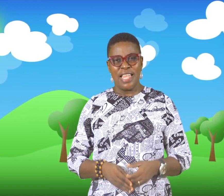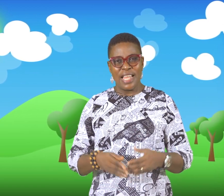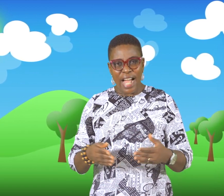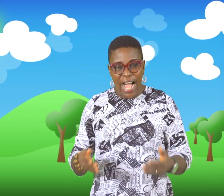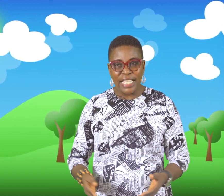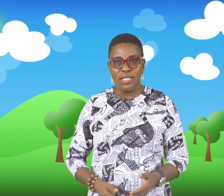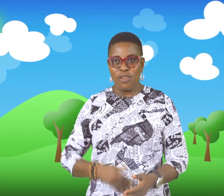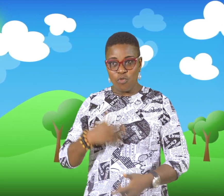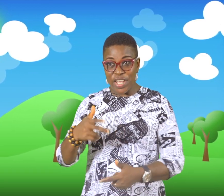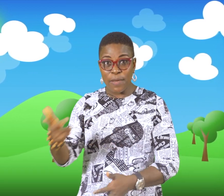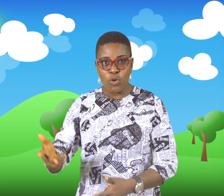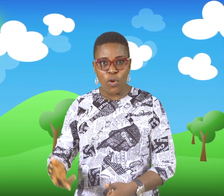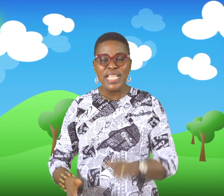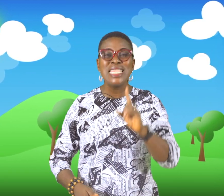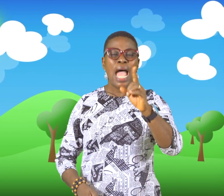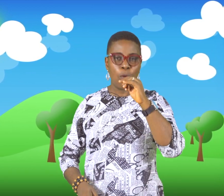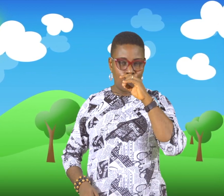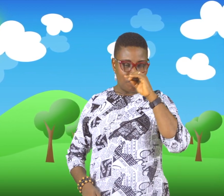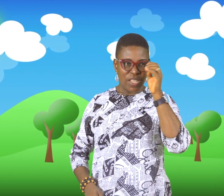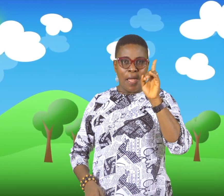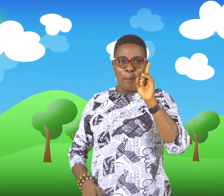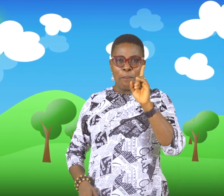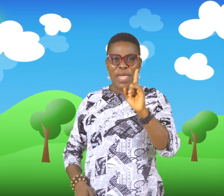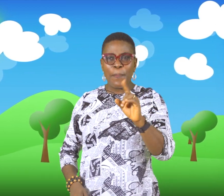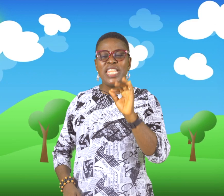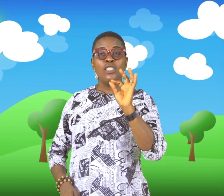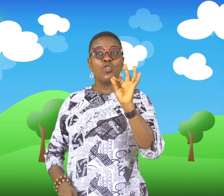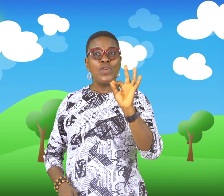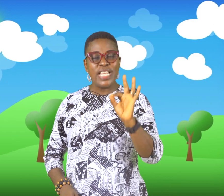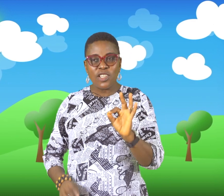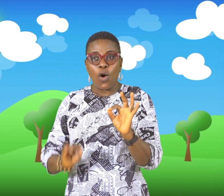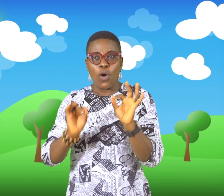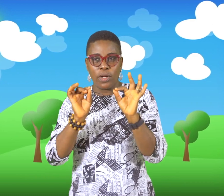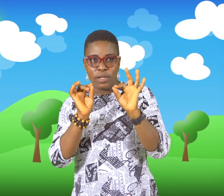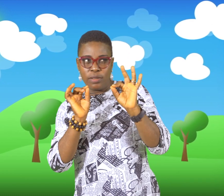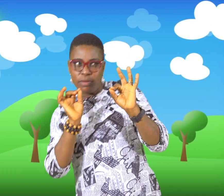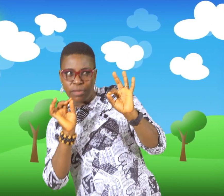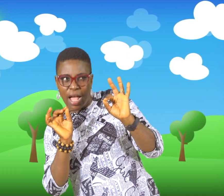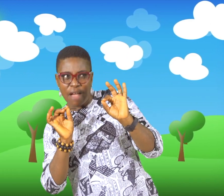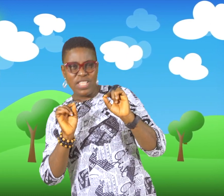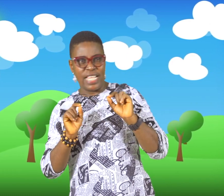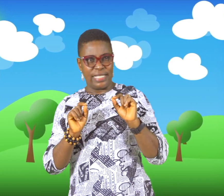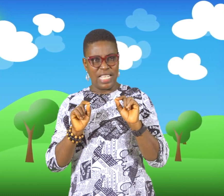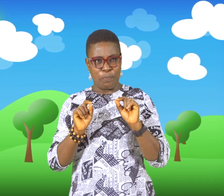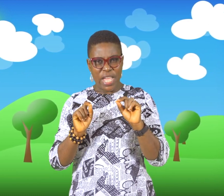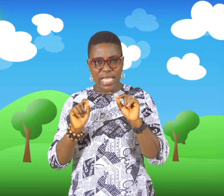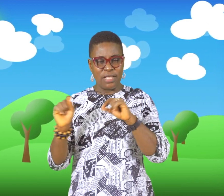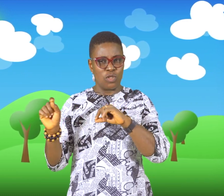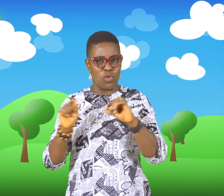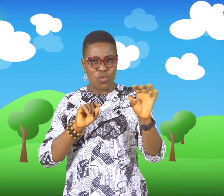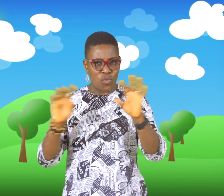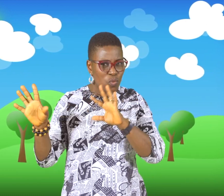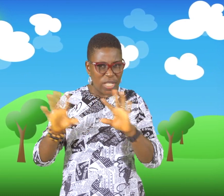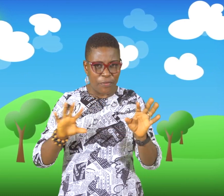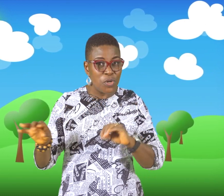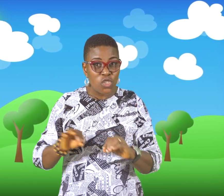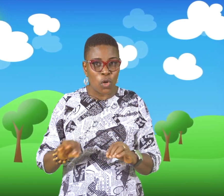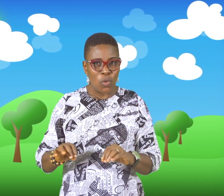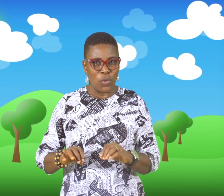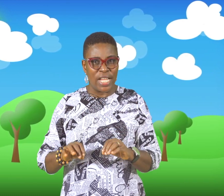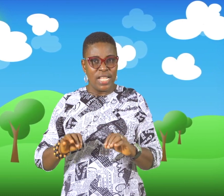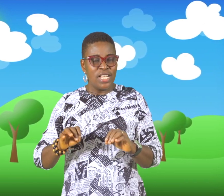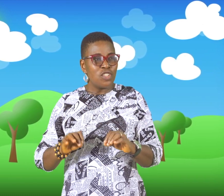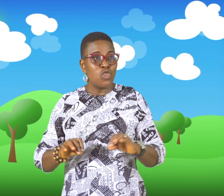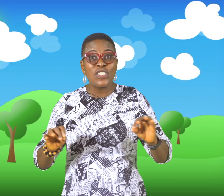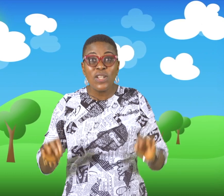it and we keep going now. Peeping into it or having a sneak peek into what the